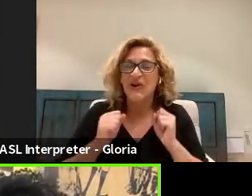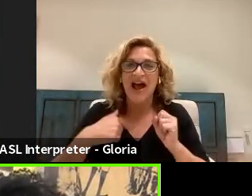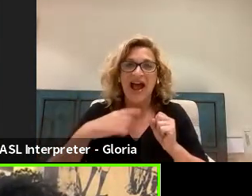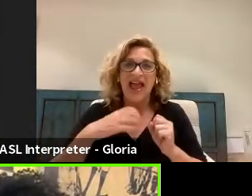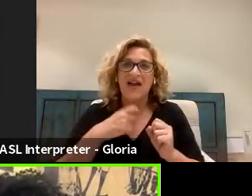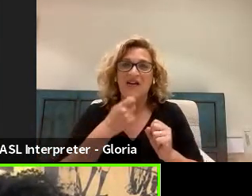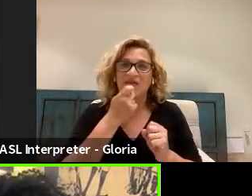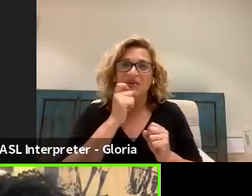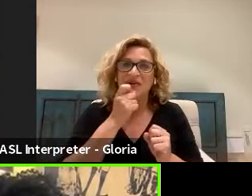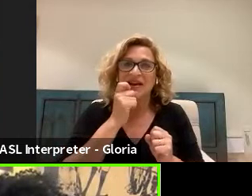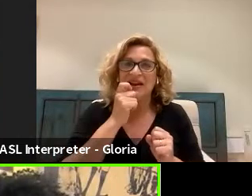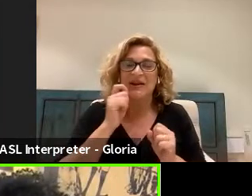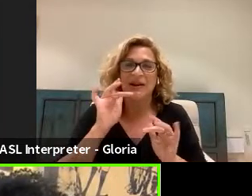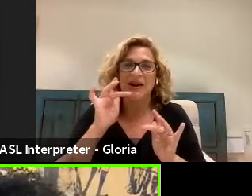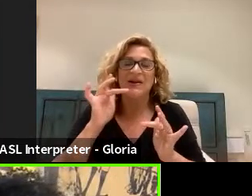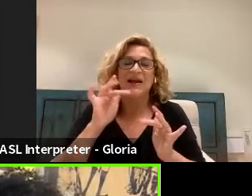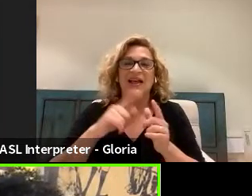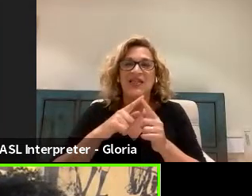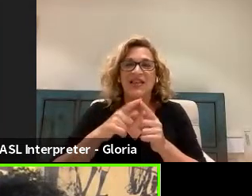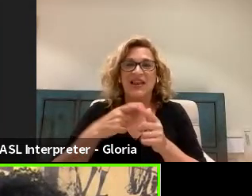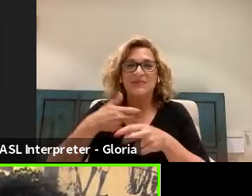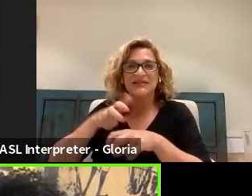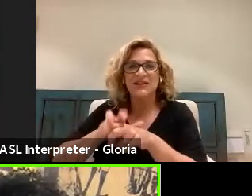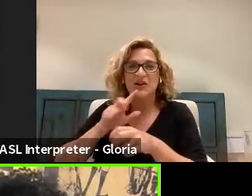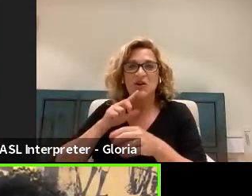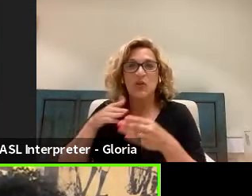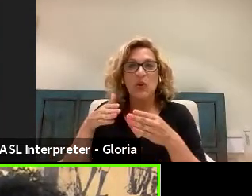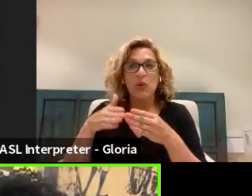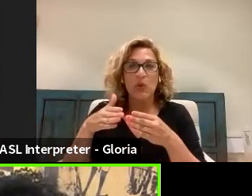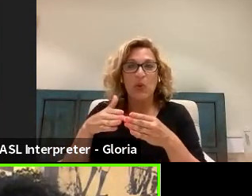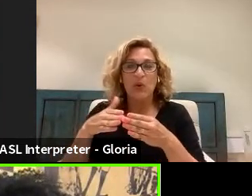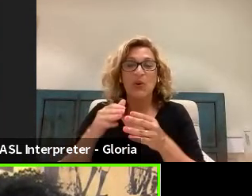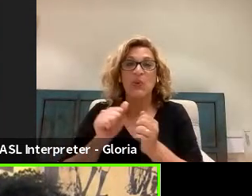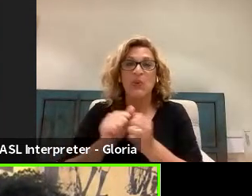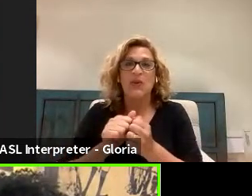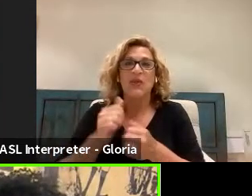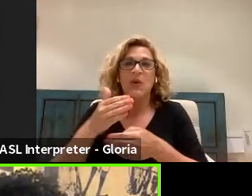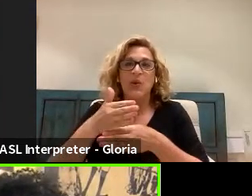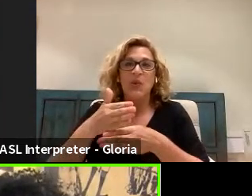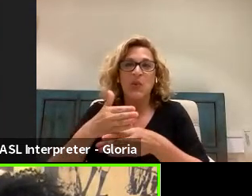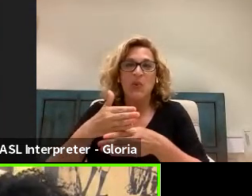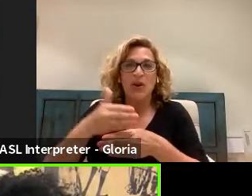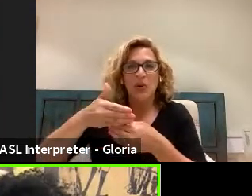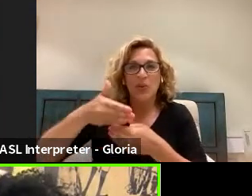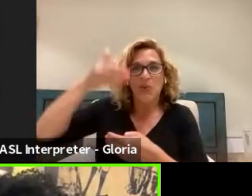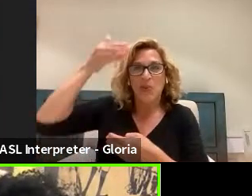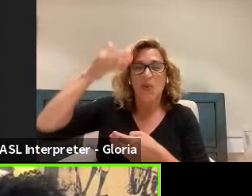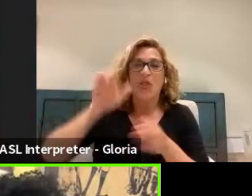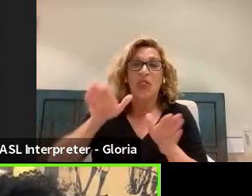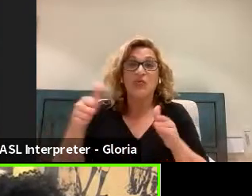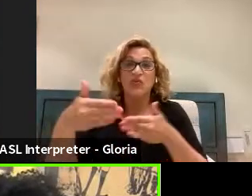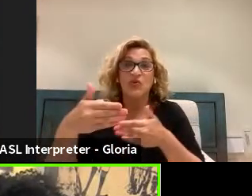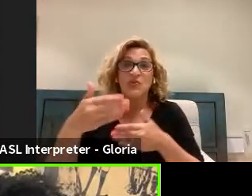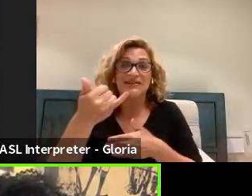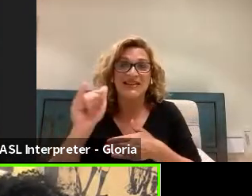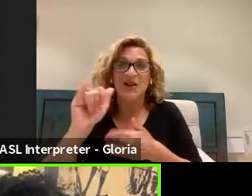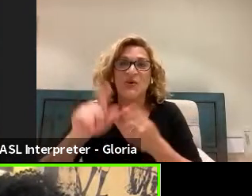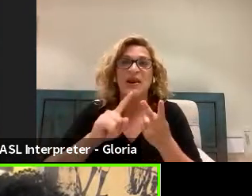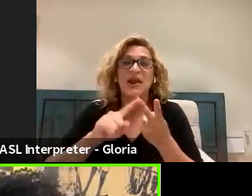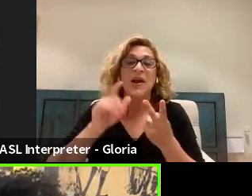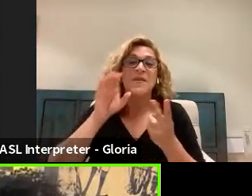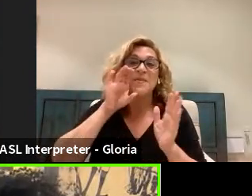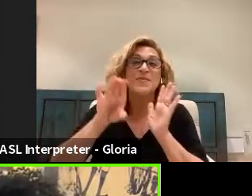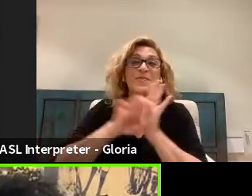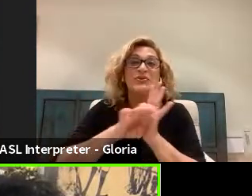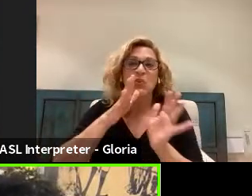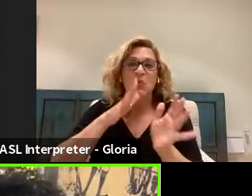lipstick and I'm sitting on a corner near a wooden-like wall. The room is yellow and there's a picture of a woman behind